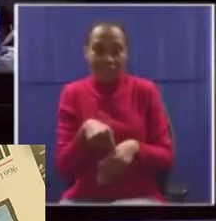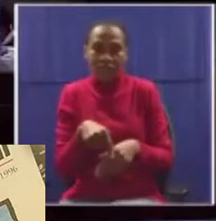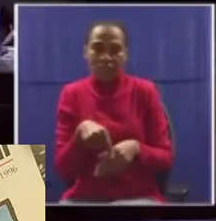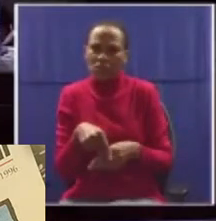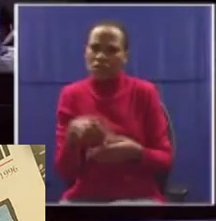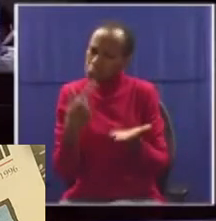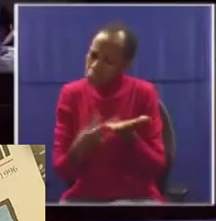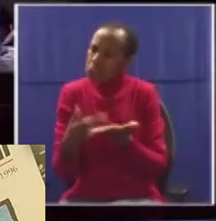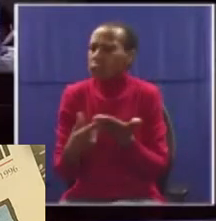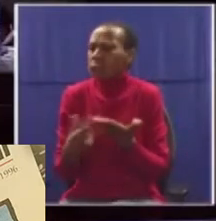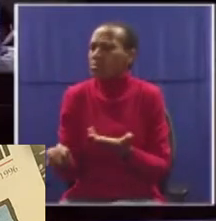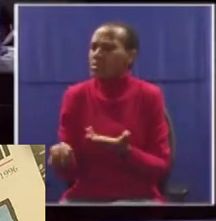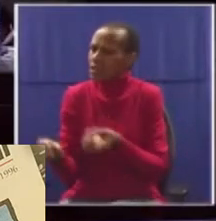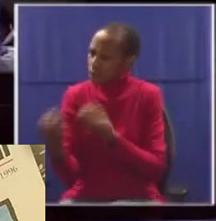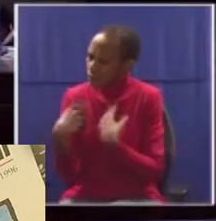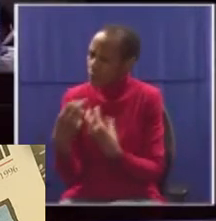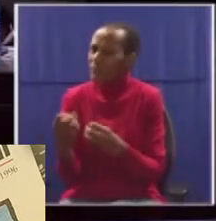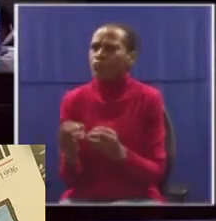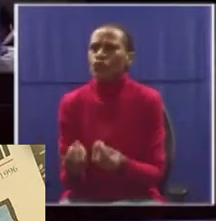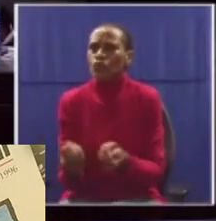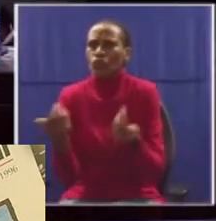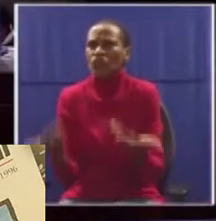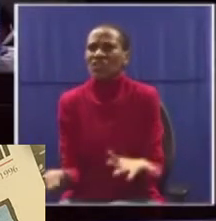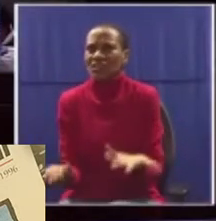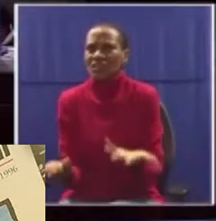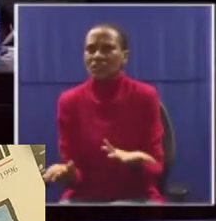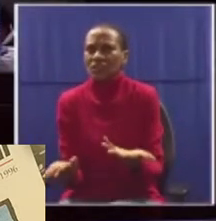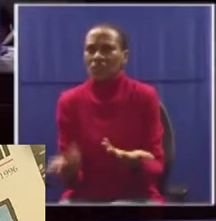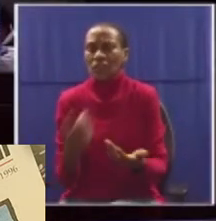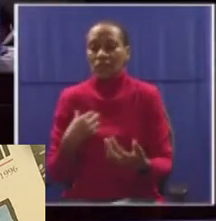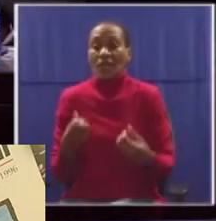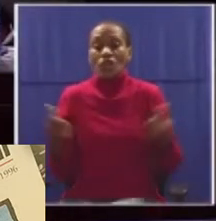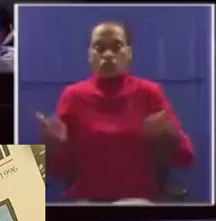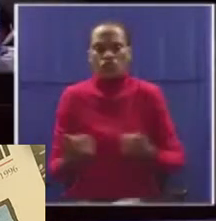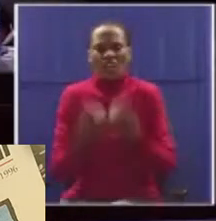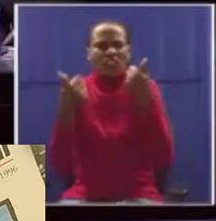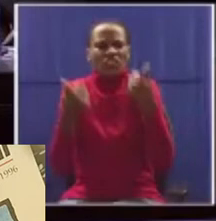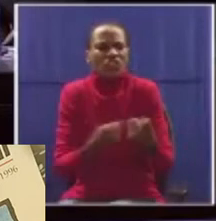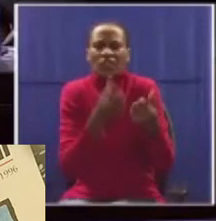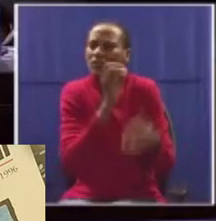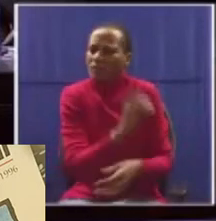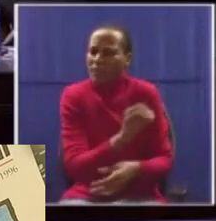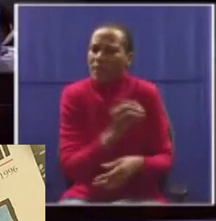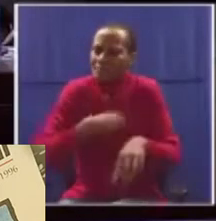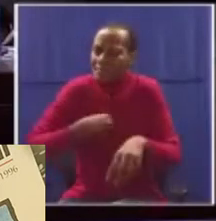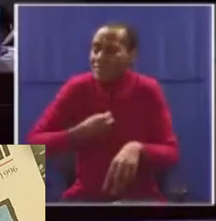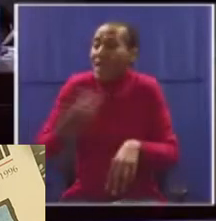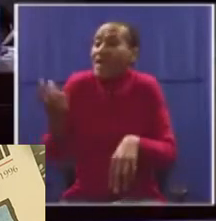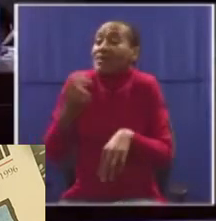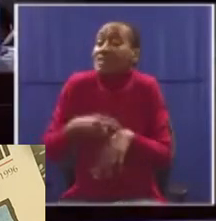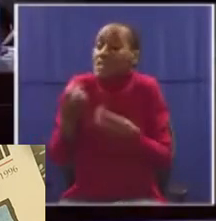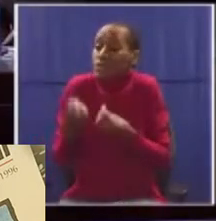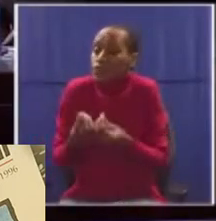is necessary to offer some solution to complex and challenging problems in confronting our nation